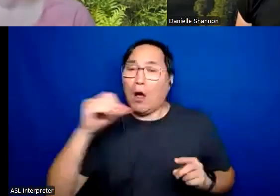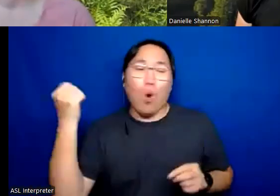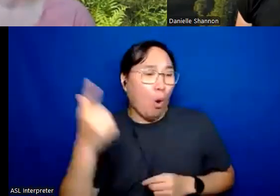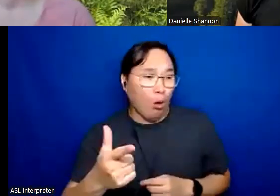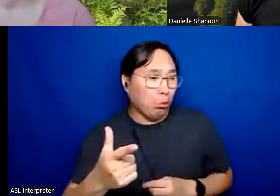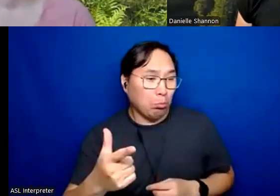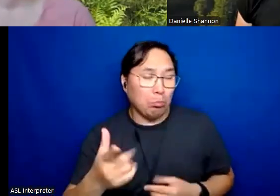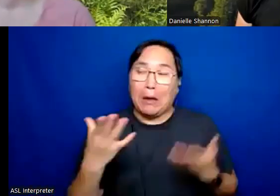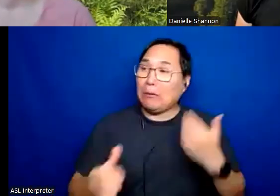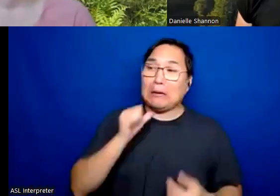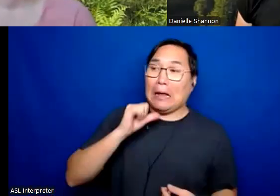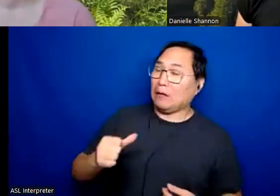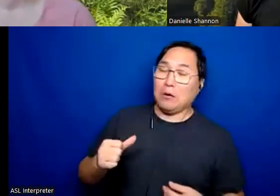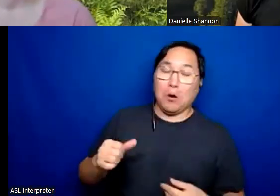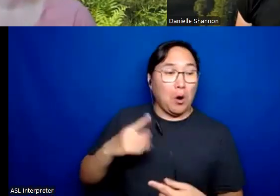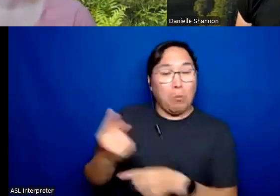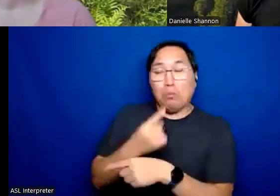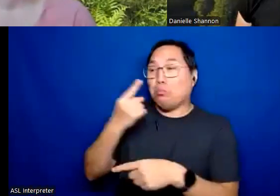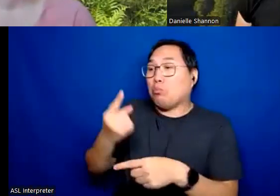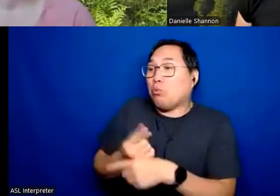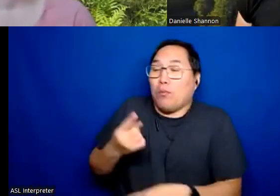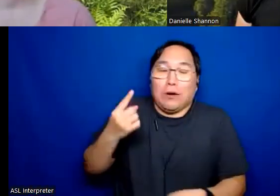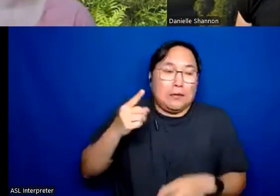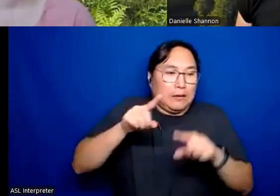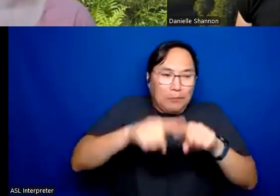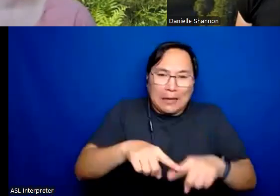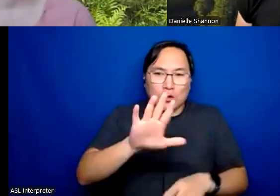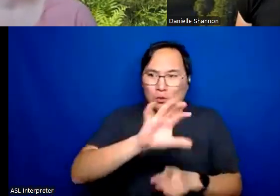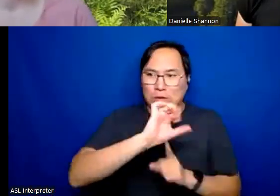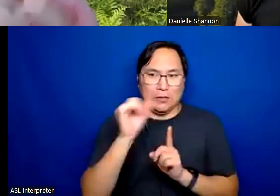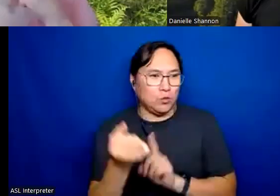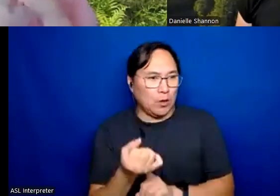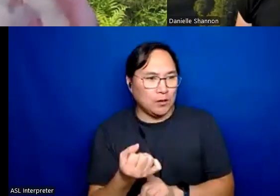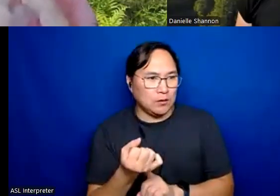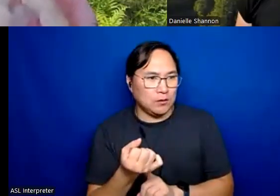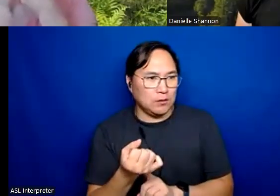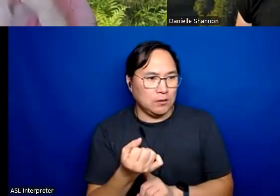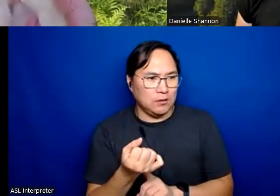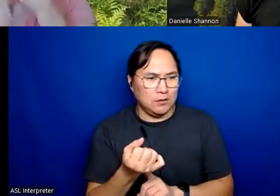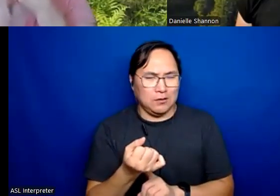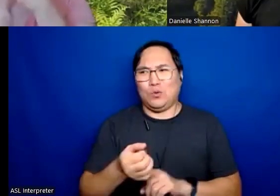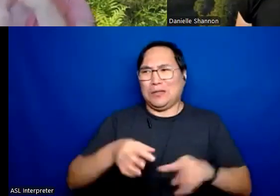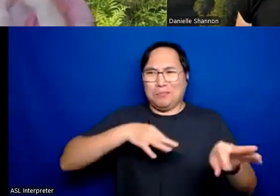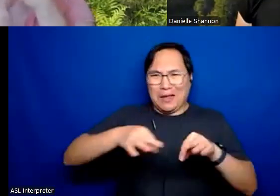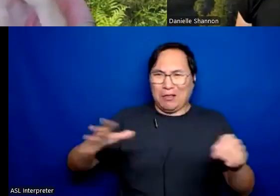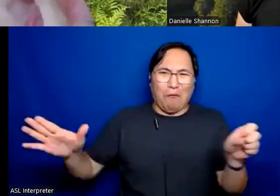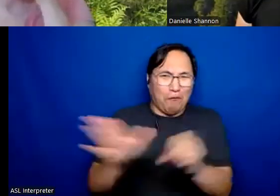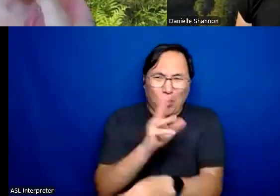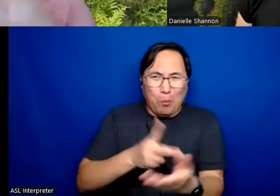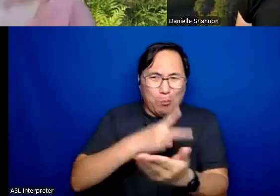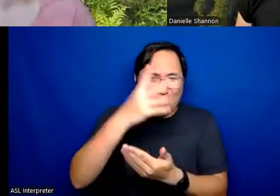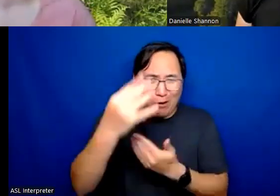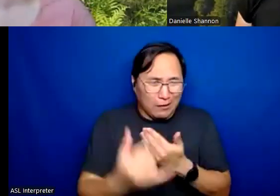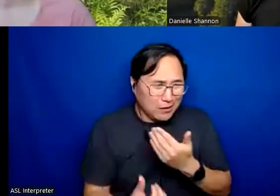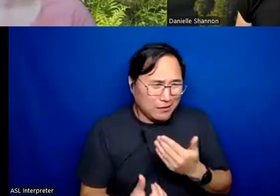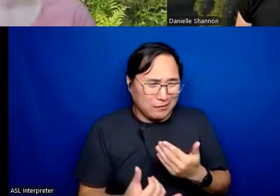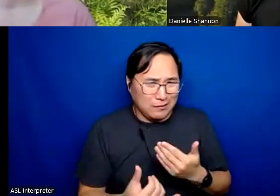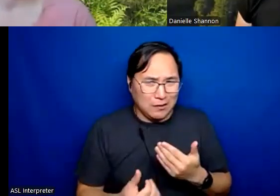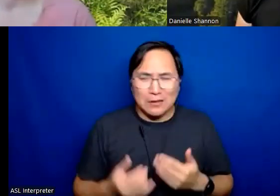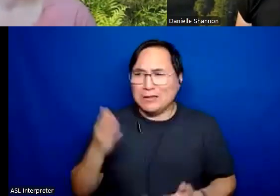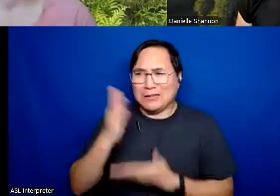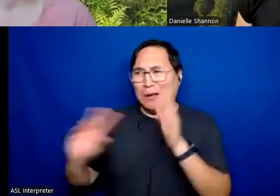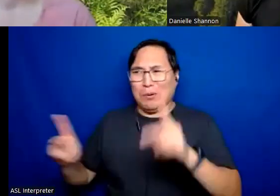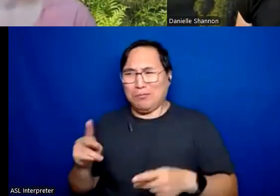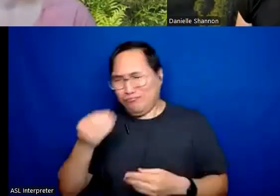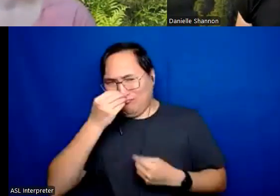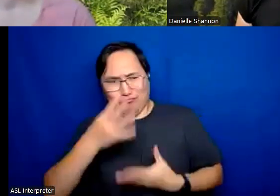not be appropriate for the story you're trying to tell or the context. If telling the story of the whole project when people are not in that place